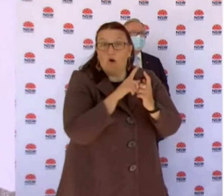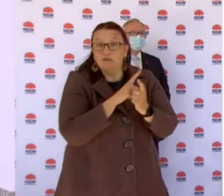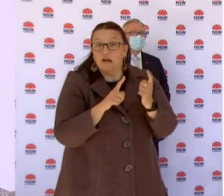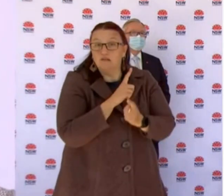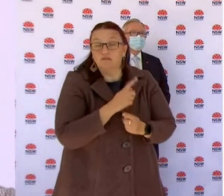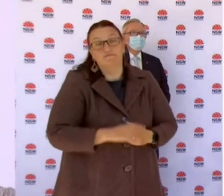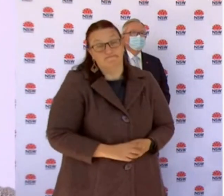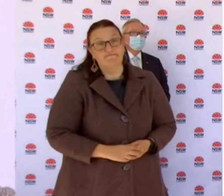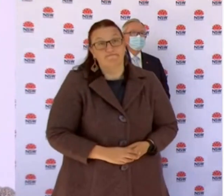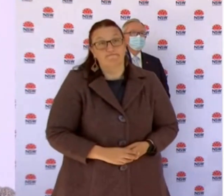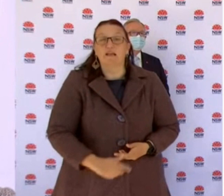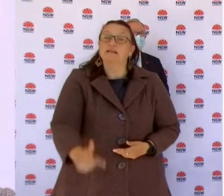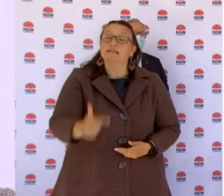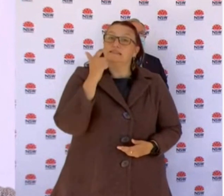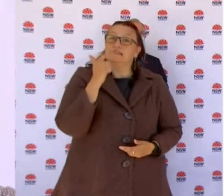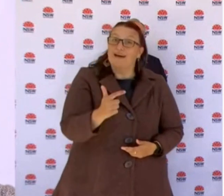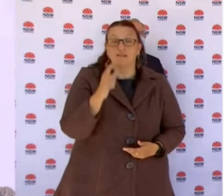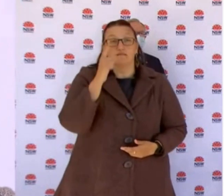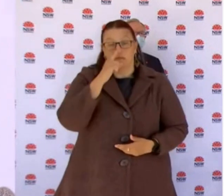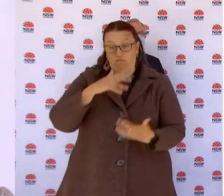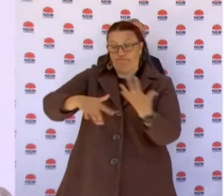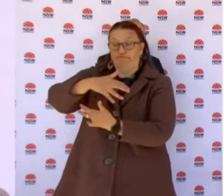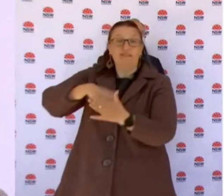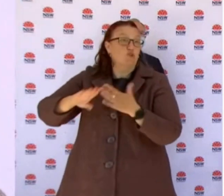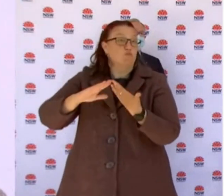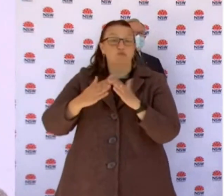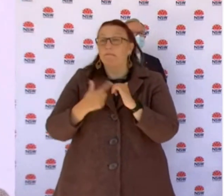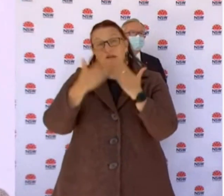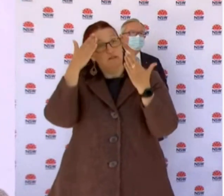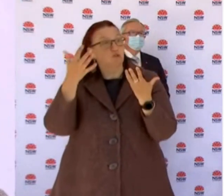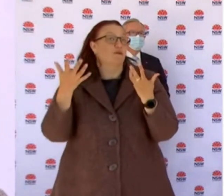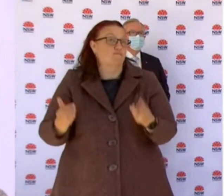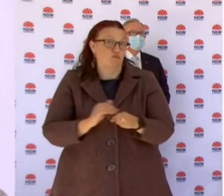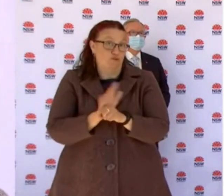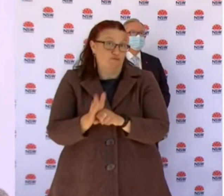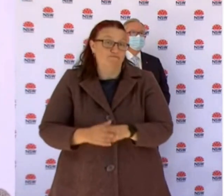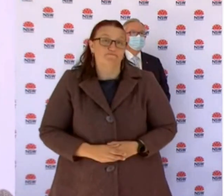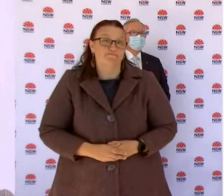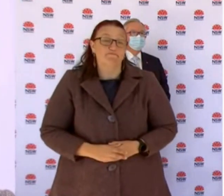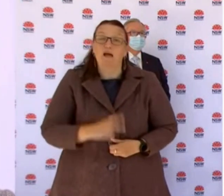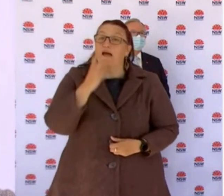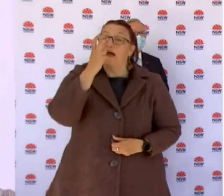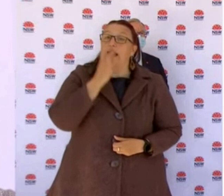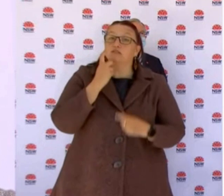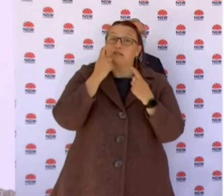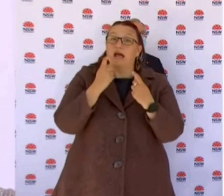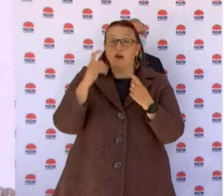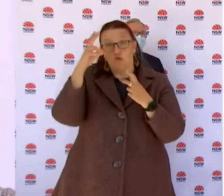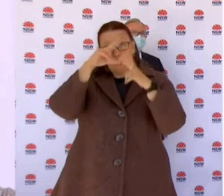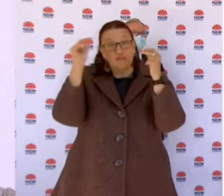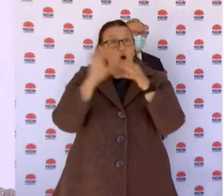And 7 cases were infectious in the community. There are 2 new cases in residents of Summit Care Baulkham Hills Aged Care